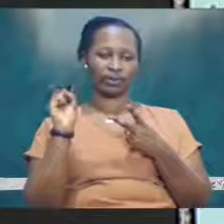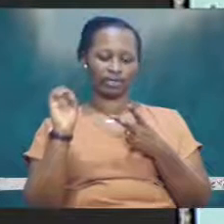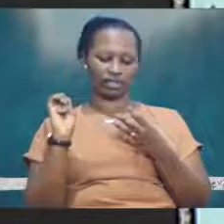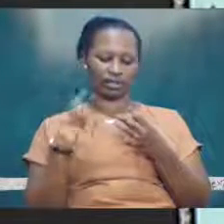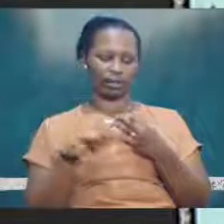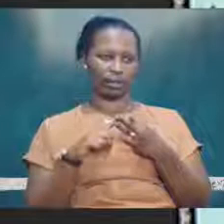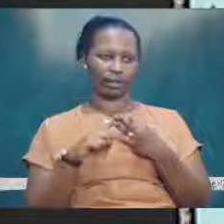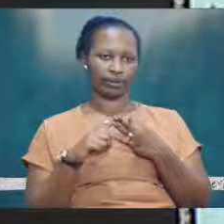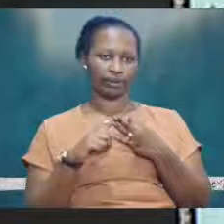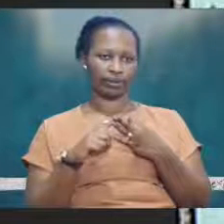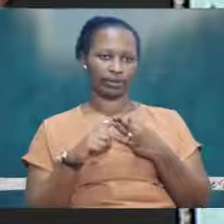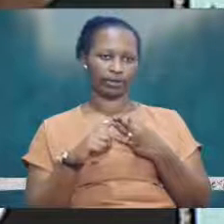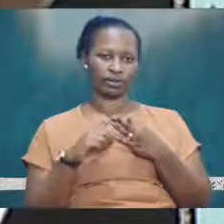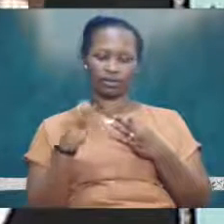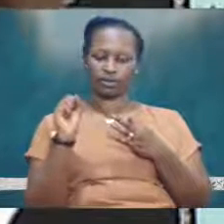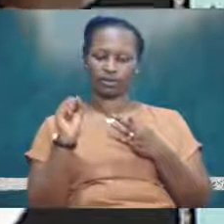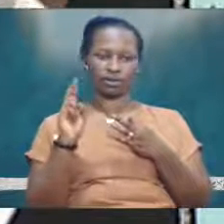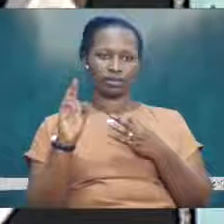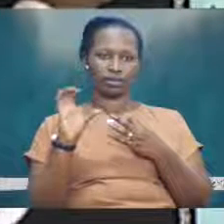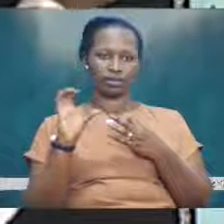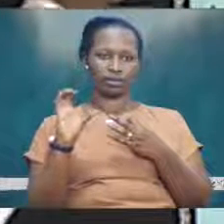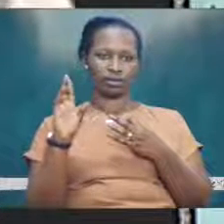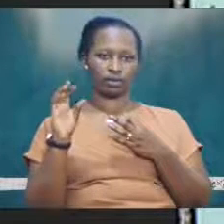We also have sucrose.